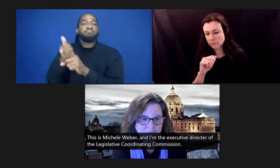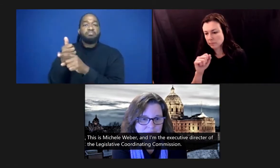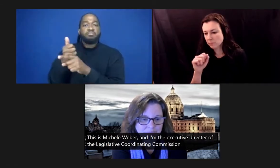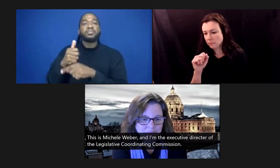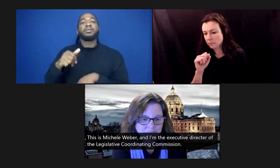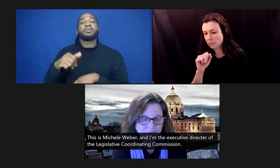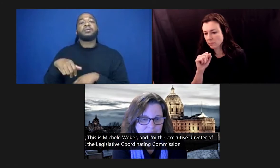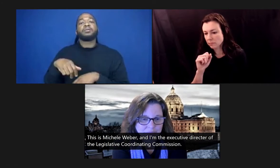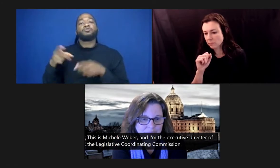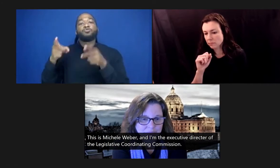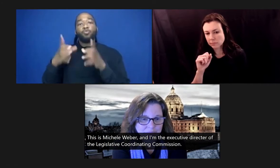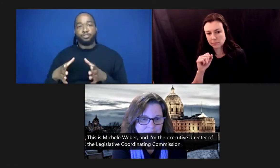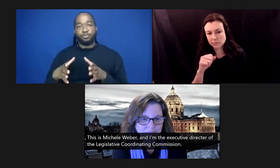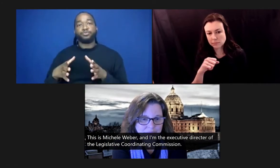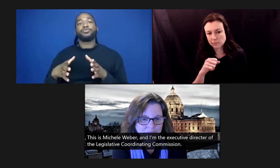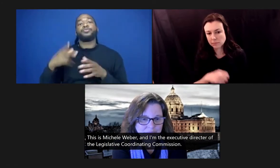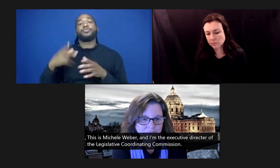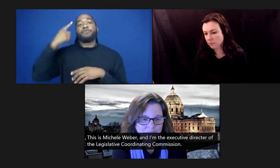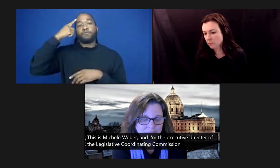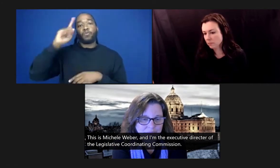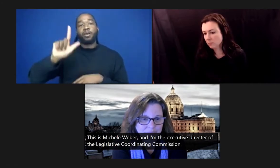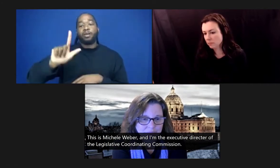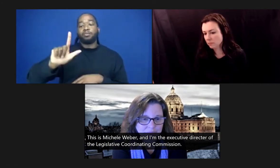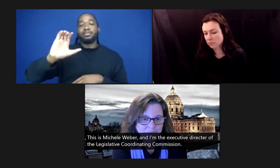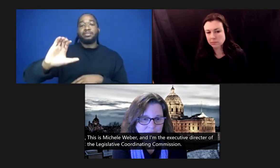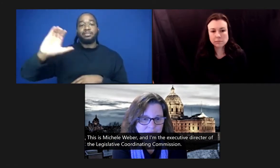Yes, thank you. I see that.